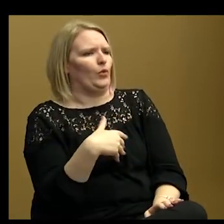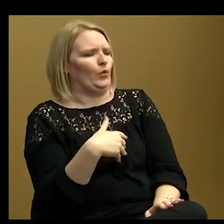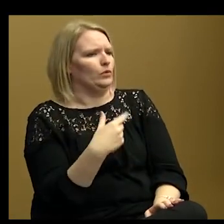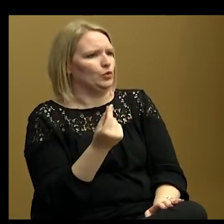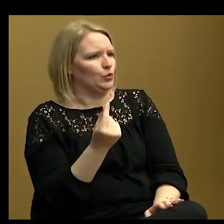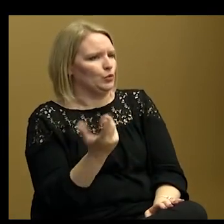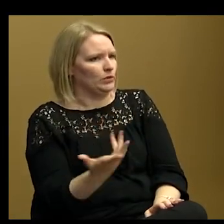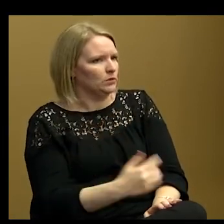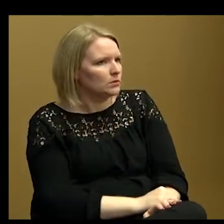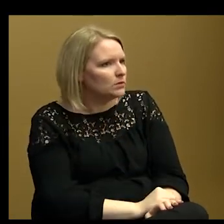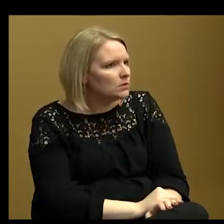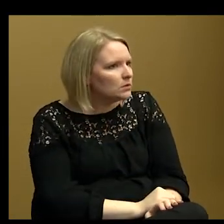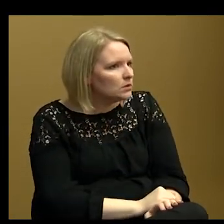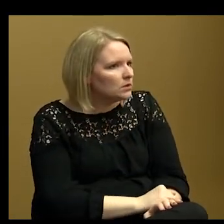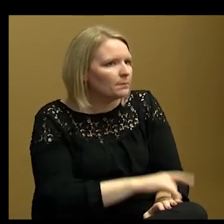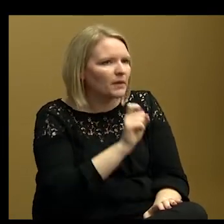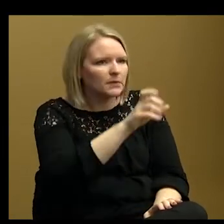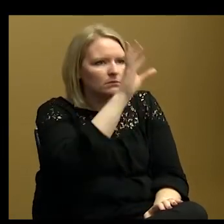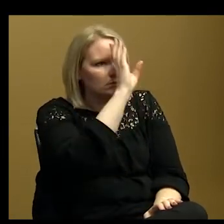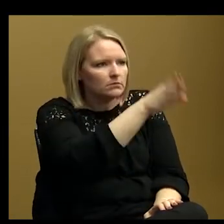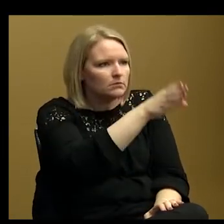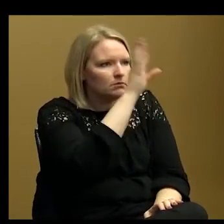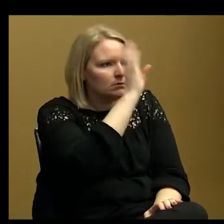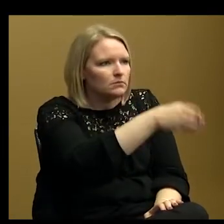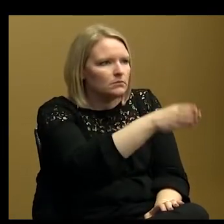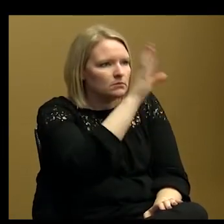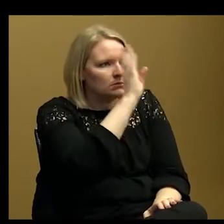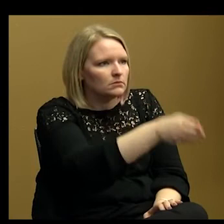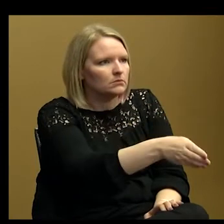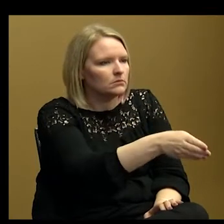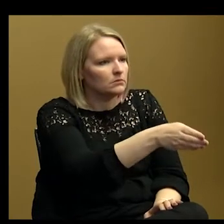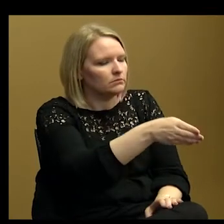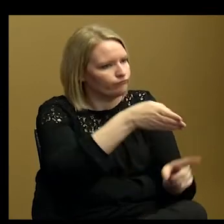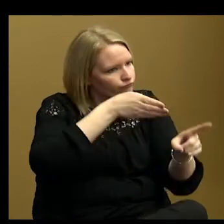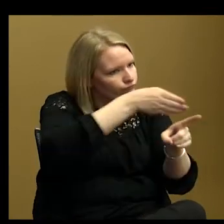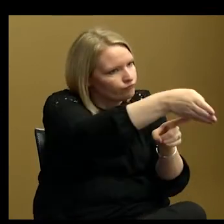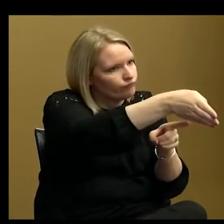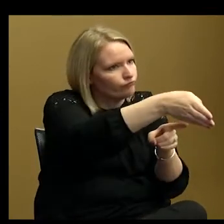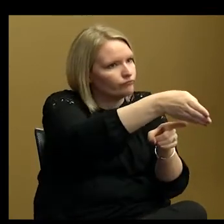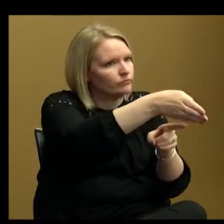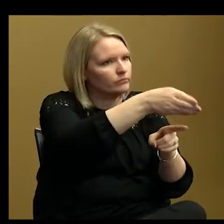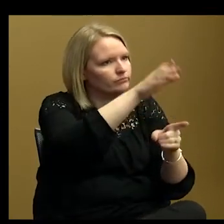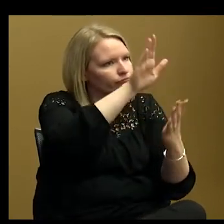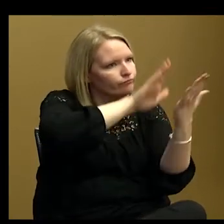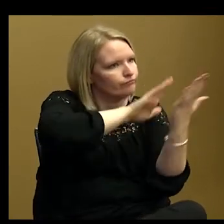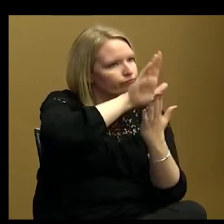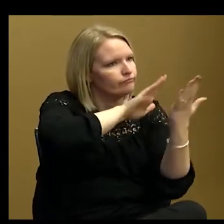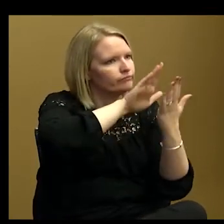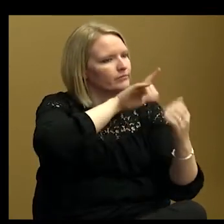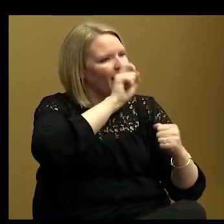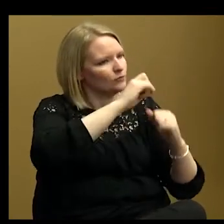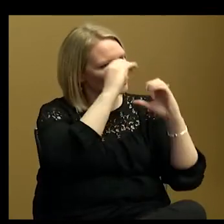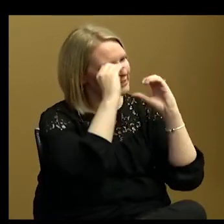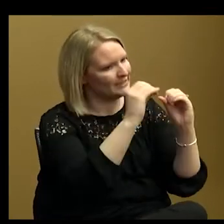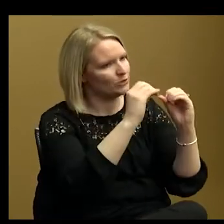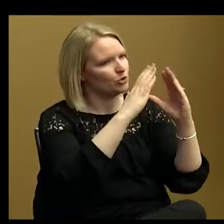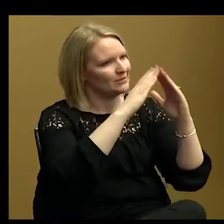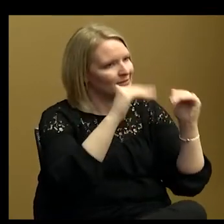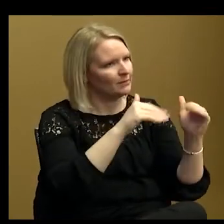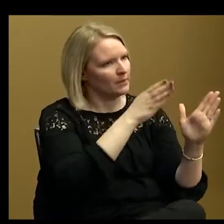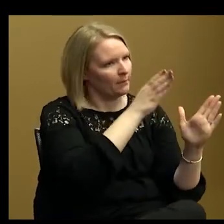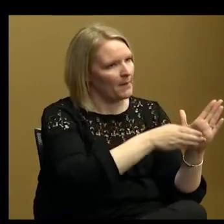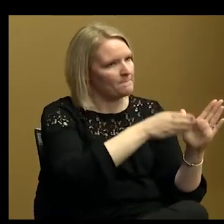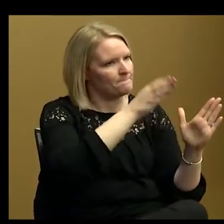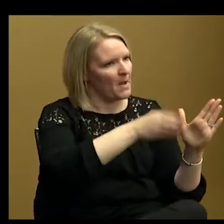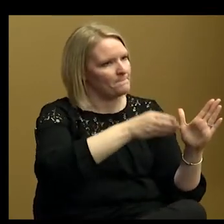happen. Direct. It really has to go into direct. You have to teach them very systematically and